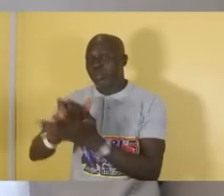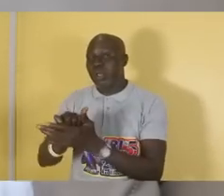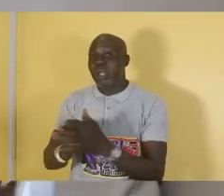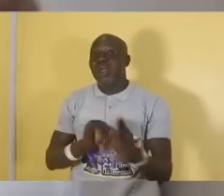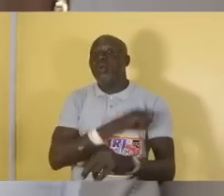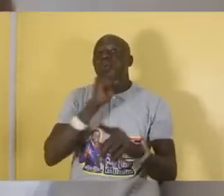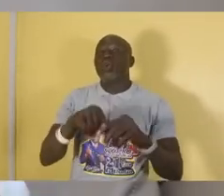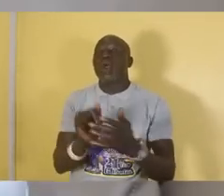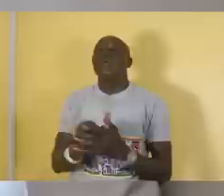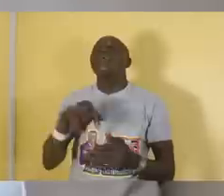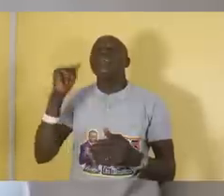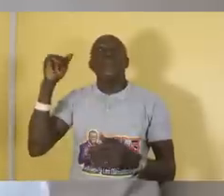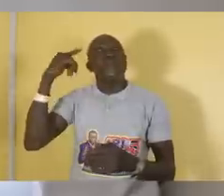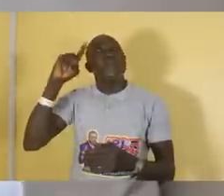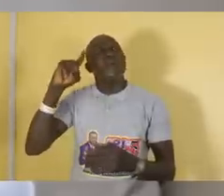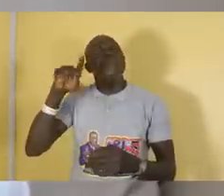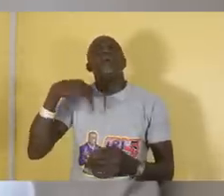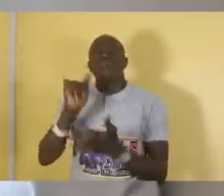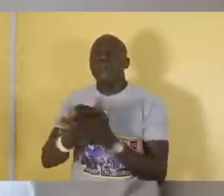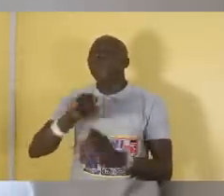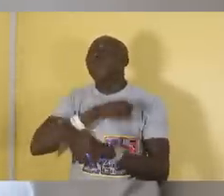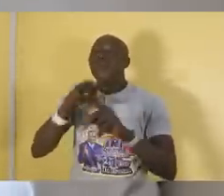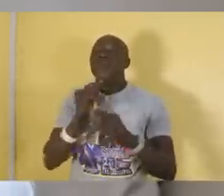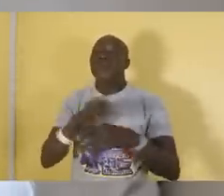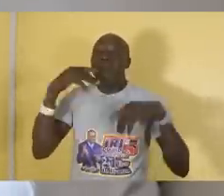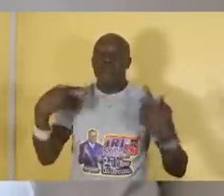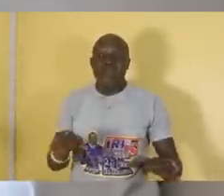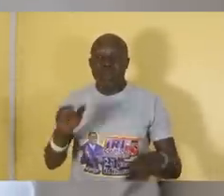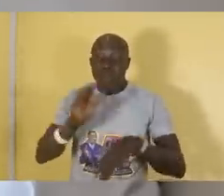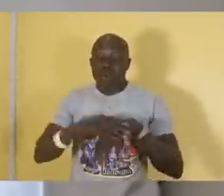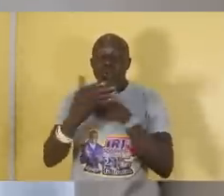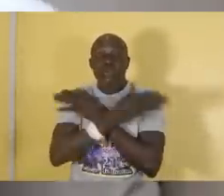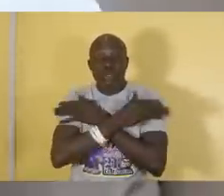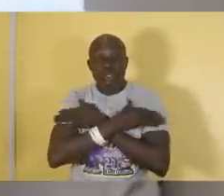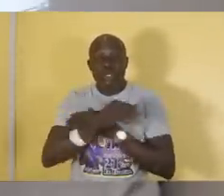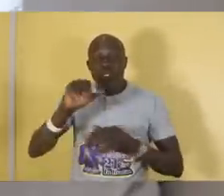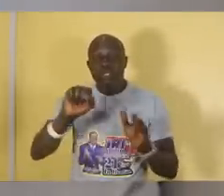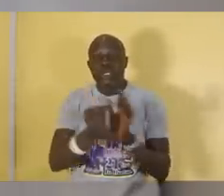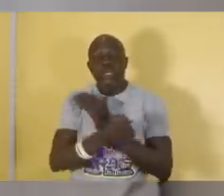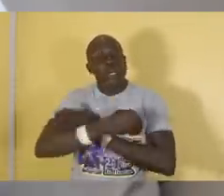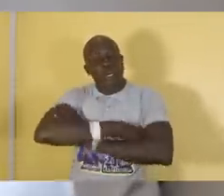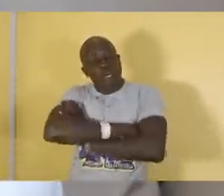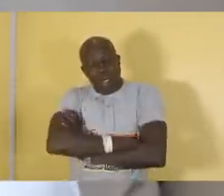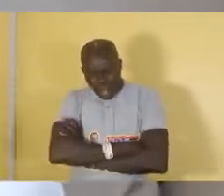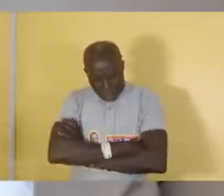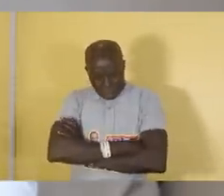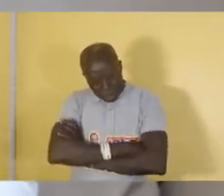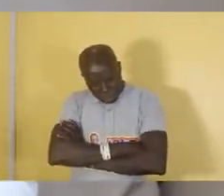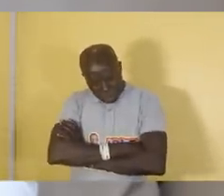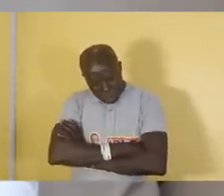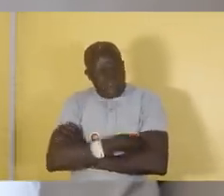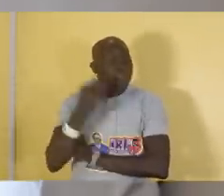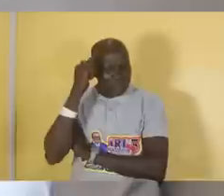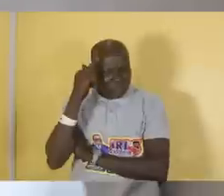He said immediately after the program on Sunday in Shagam. That if food